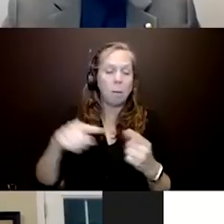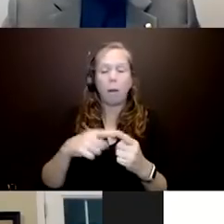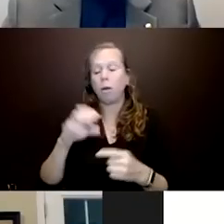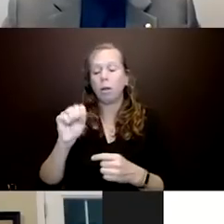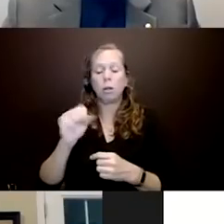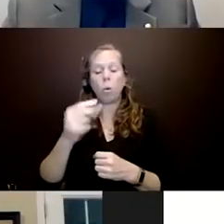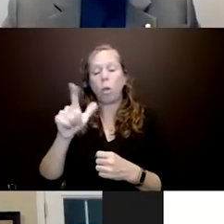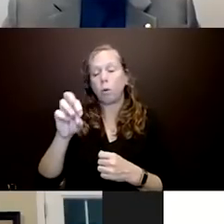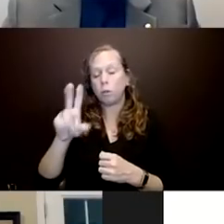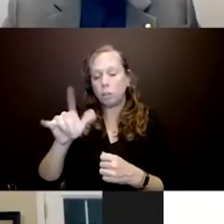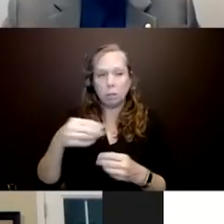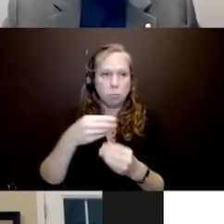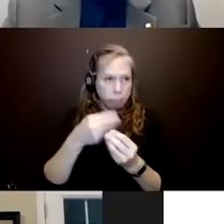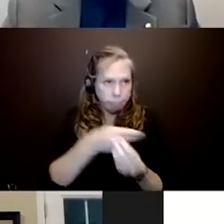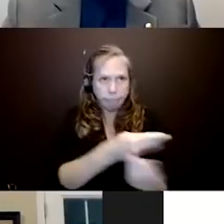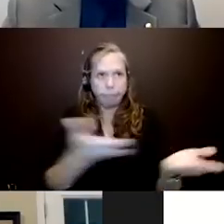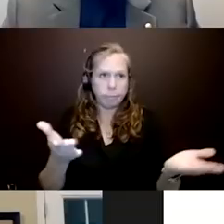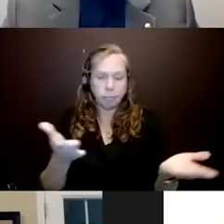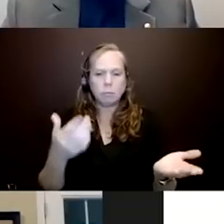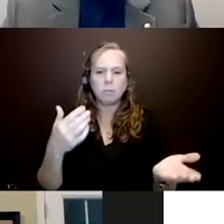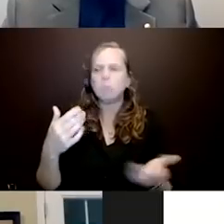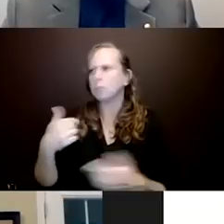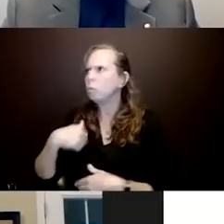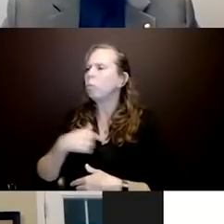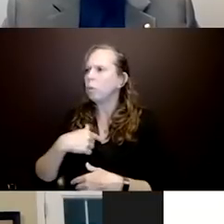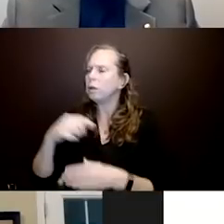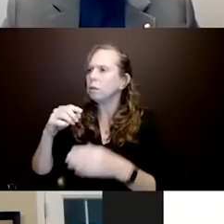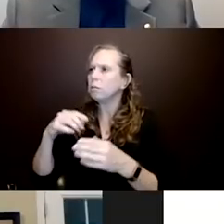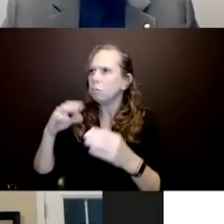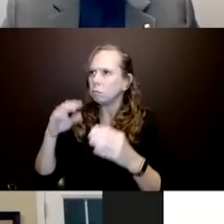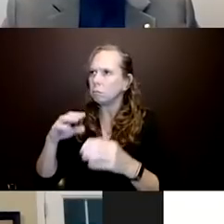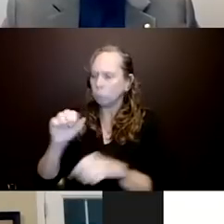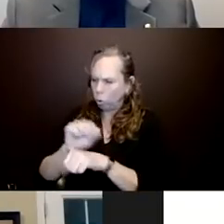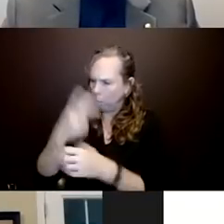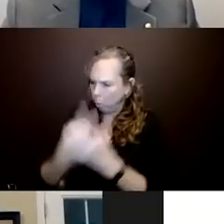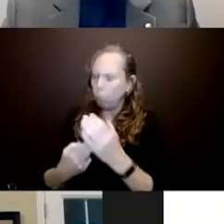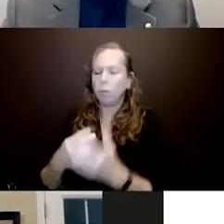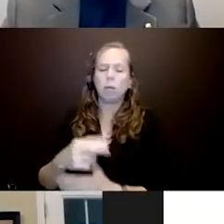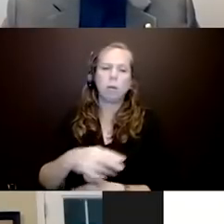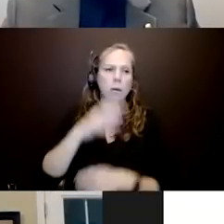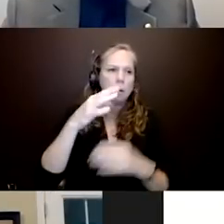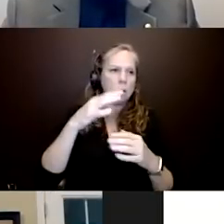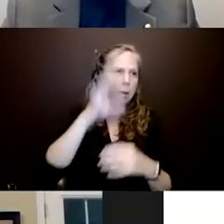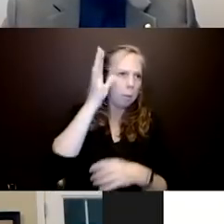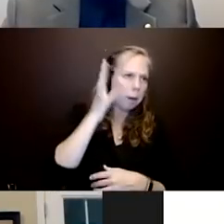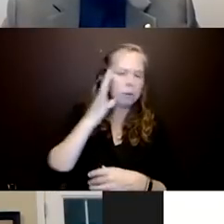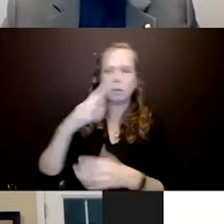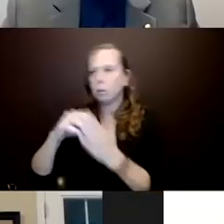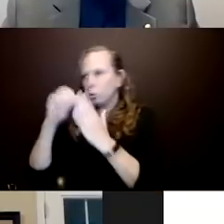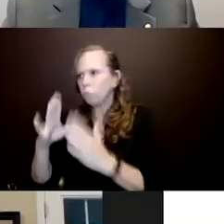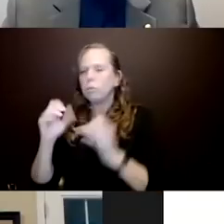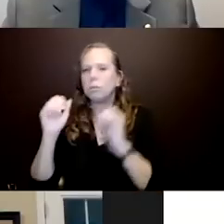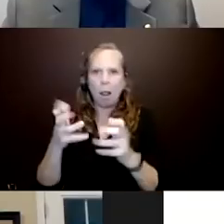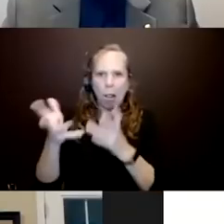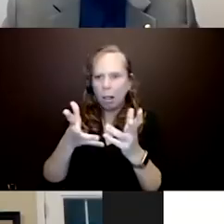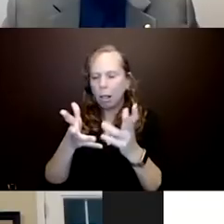well. Yeah, we're working on both for parents and our students to be able to navigate Schoology before they